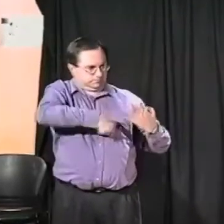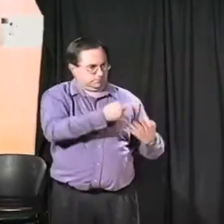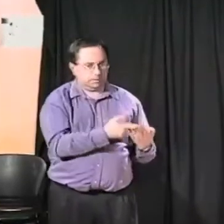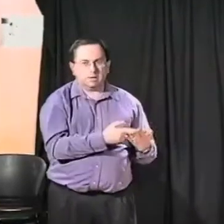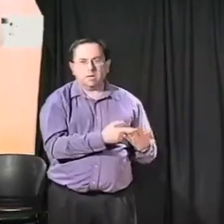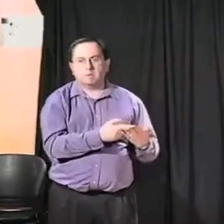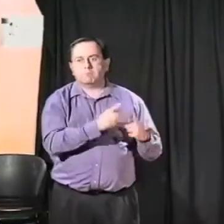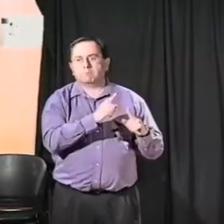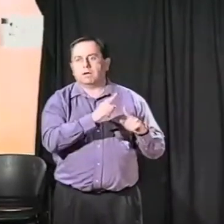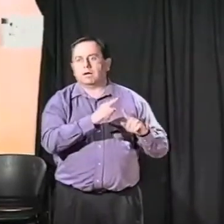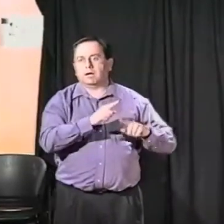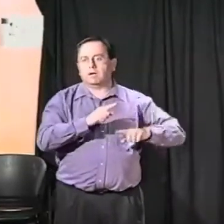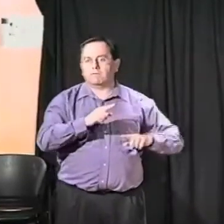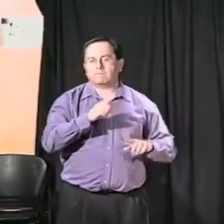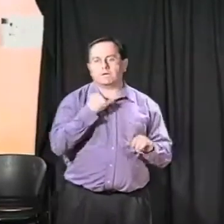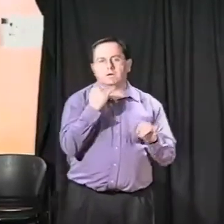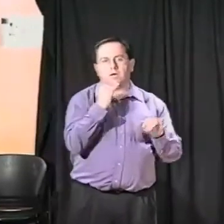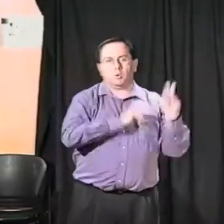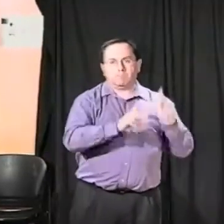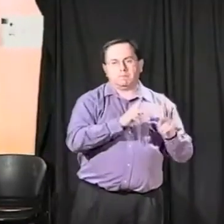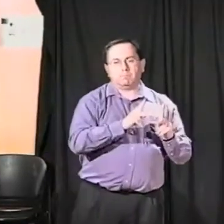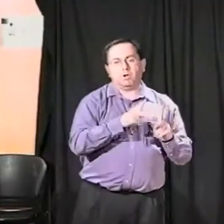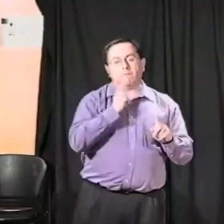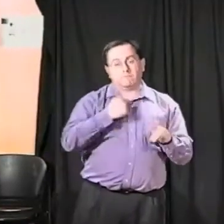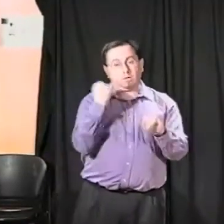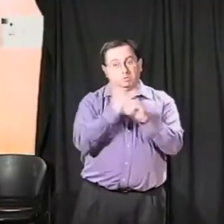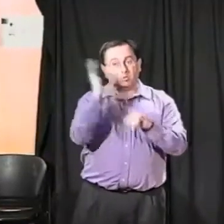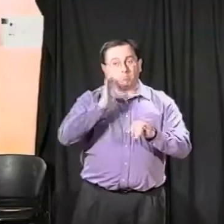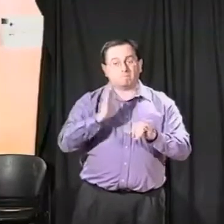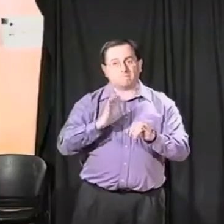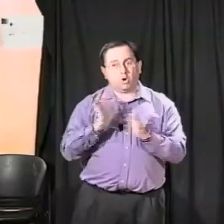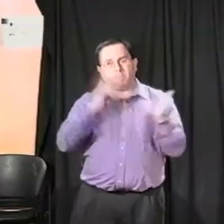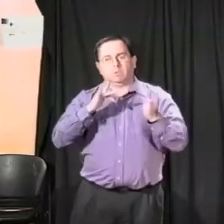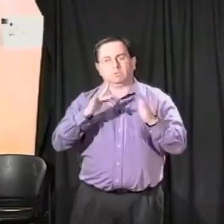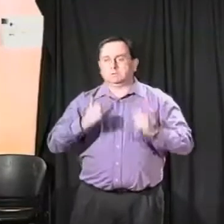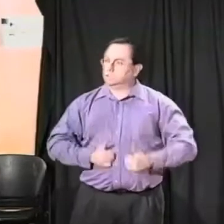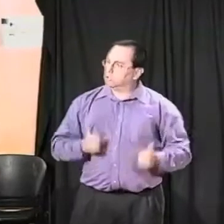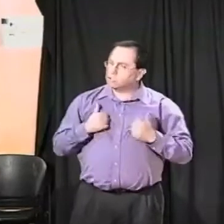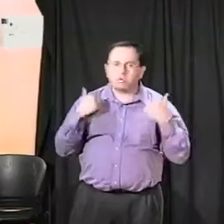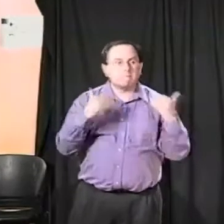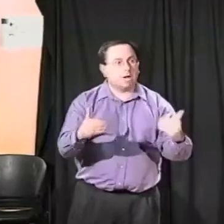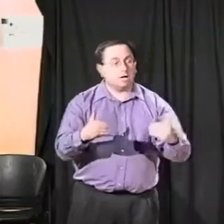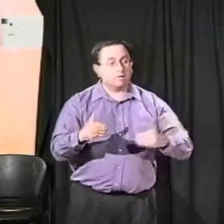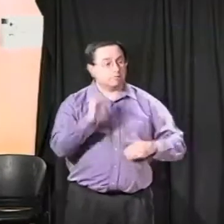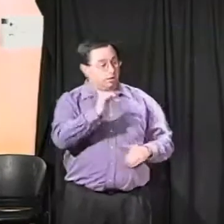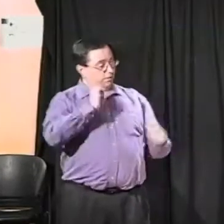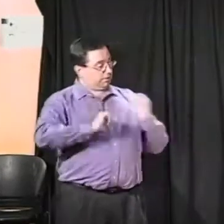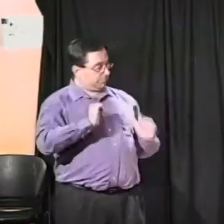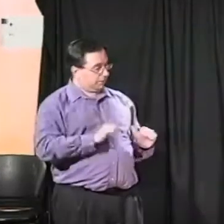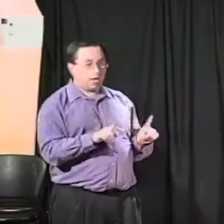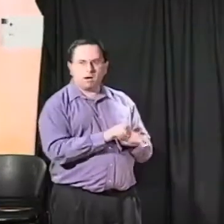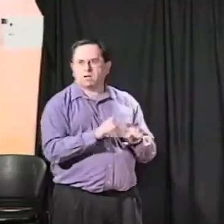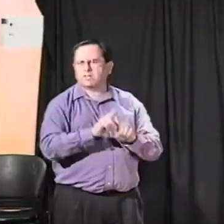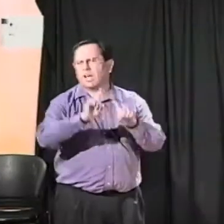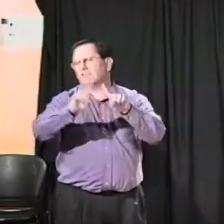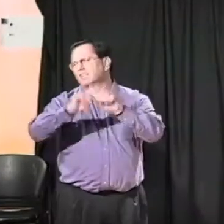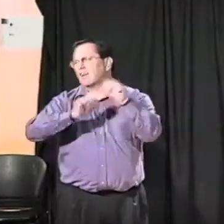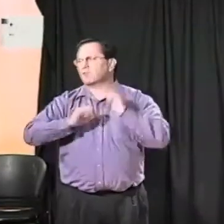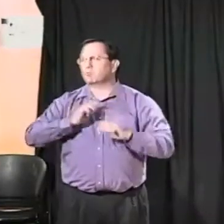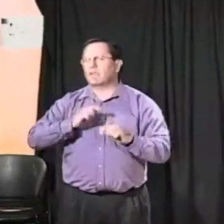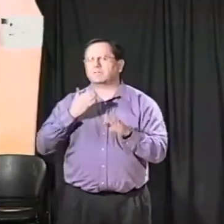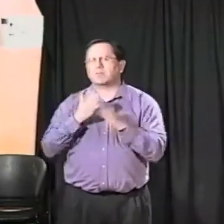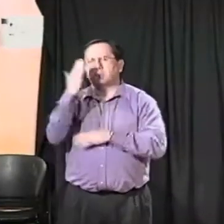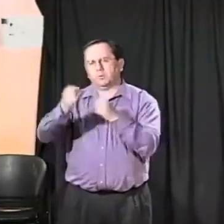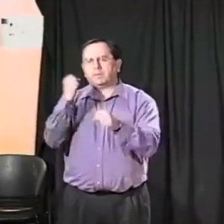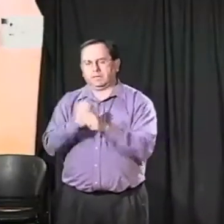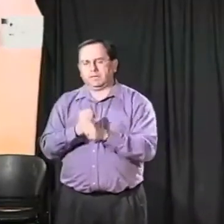is a mixed group comprised of institutional abuse survivors. As well as play creation, Friendly Spike offers a season of plays and events, an excerpt